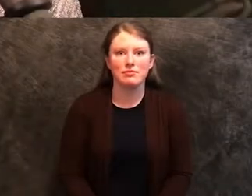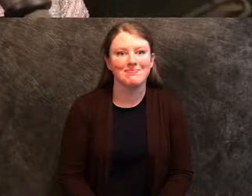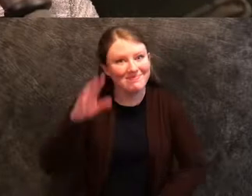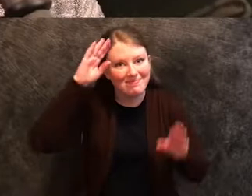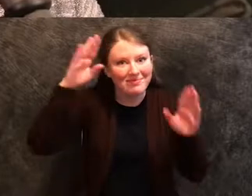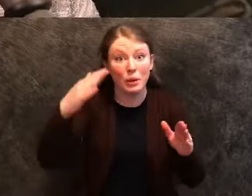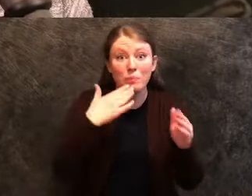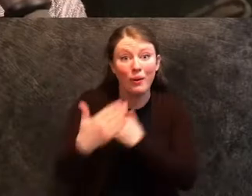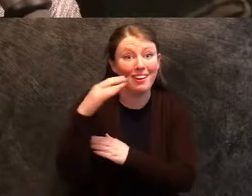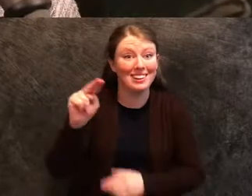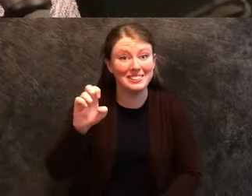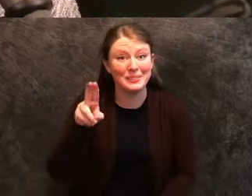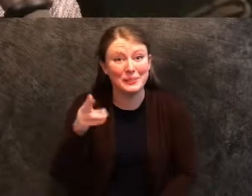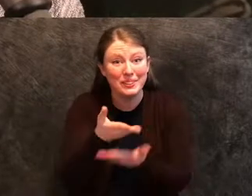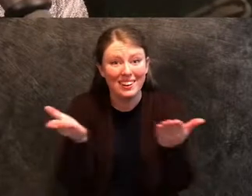Good morning, North Central.